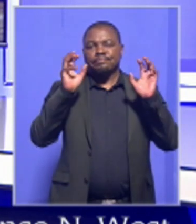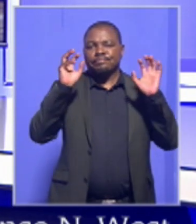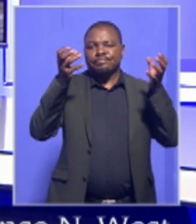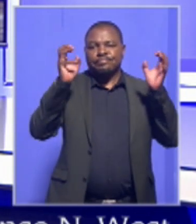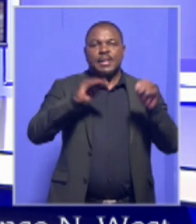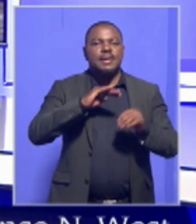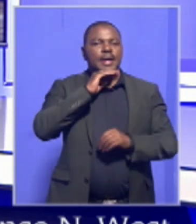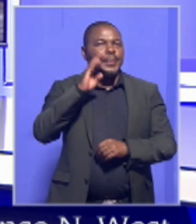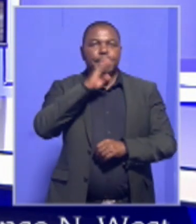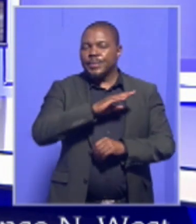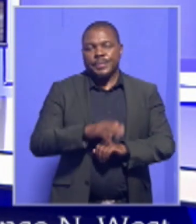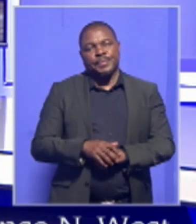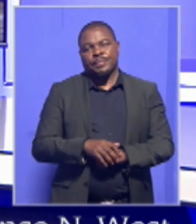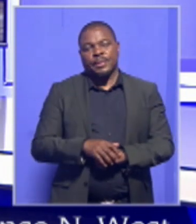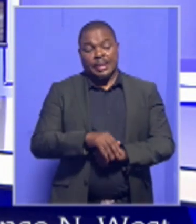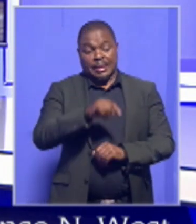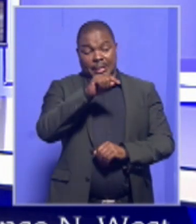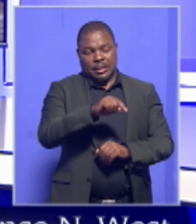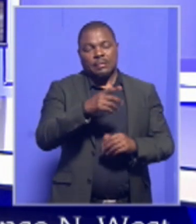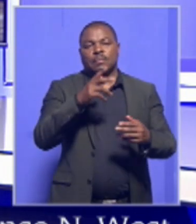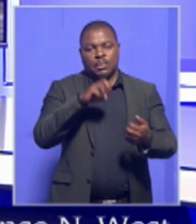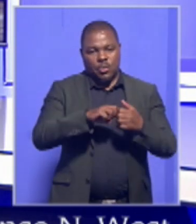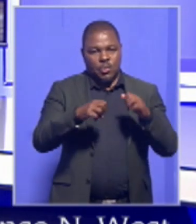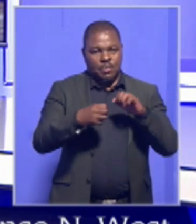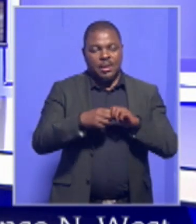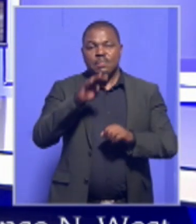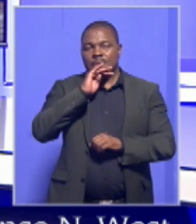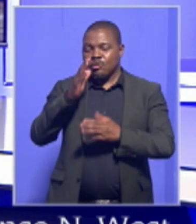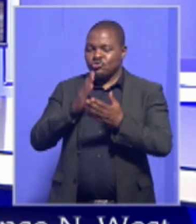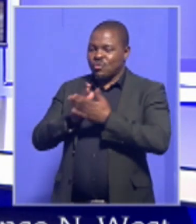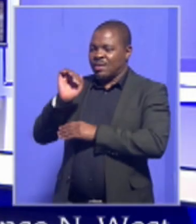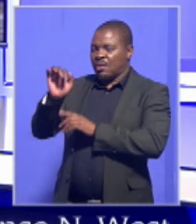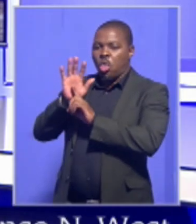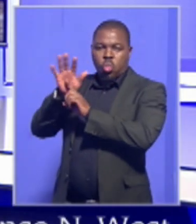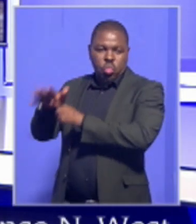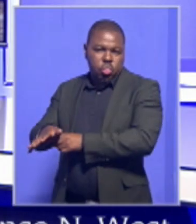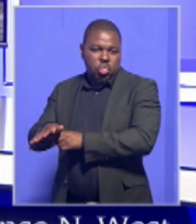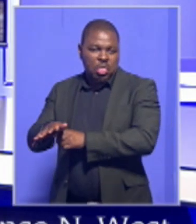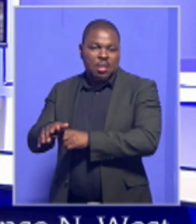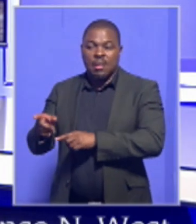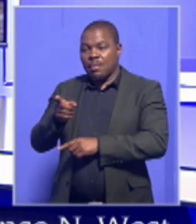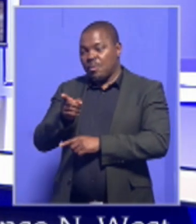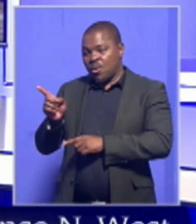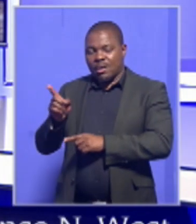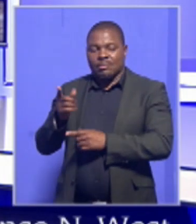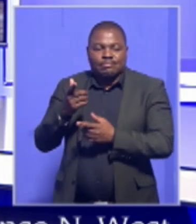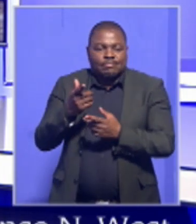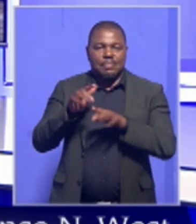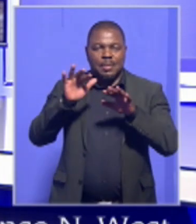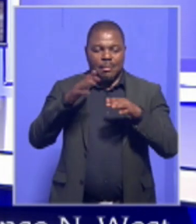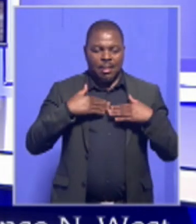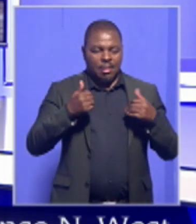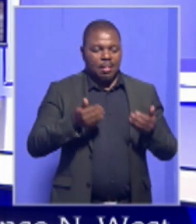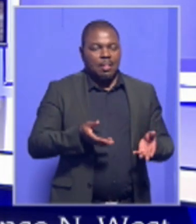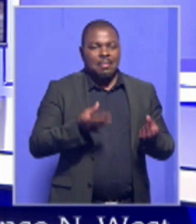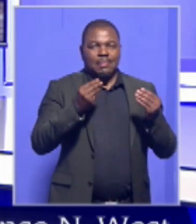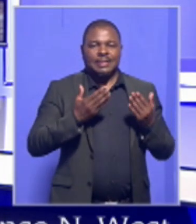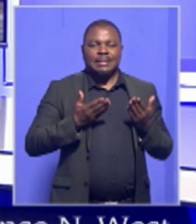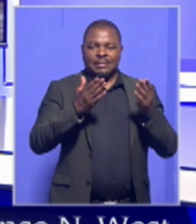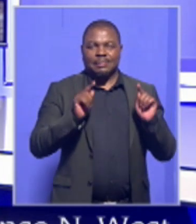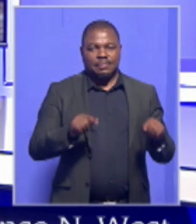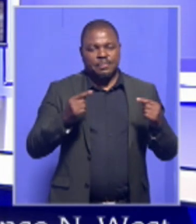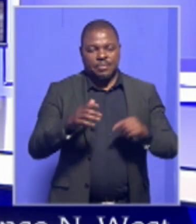ya diambulense e le go selo seo se gatakago ditokelo tša bona tša go hwetša thušo ya tlhokomelo ya maphelo.